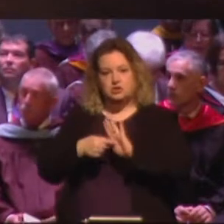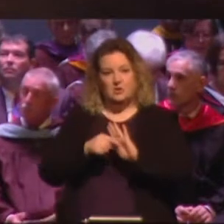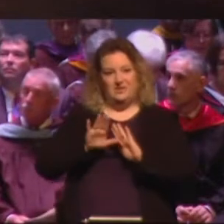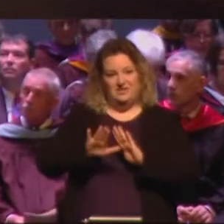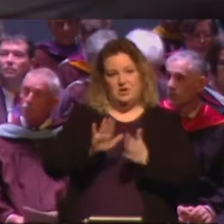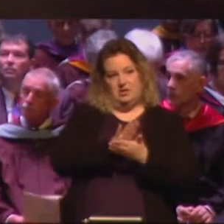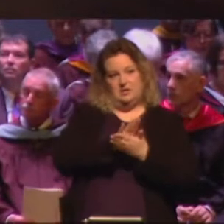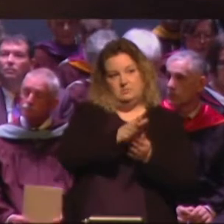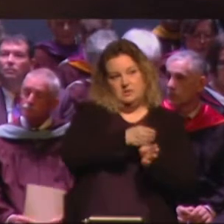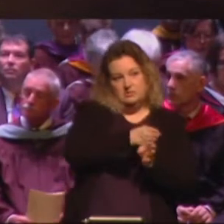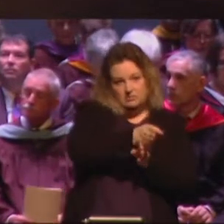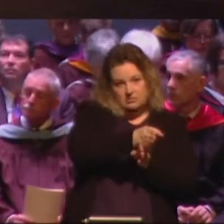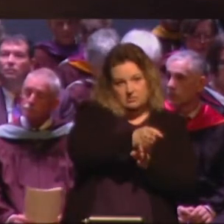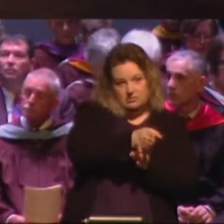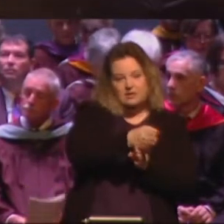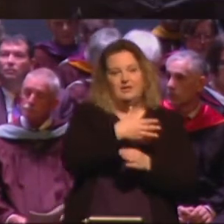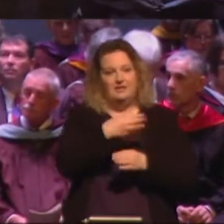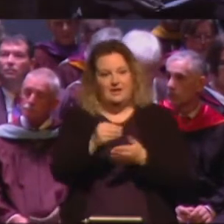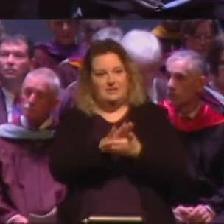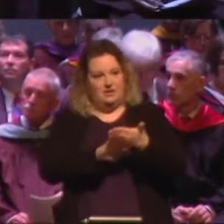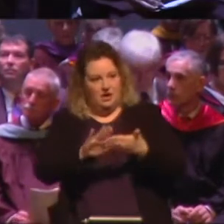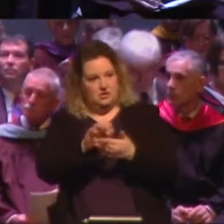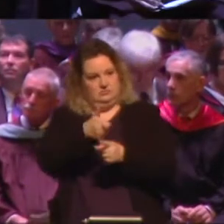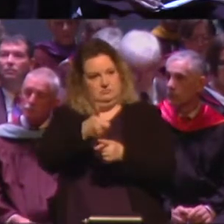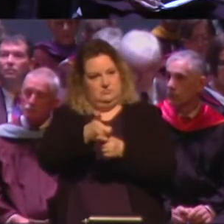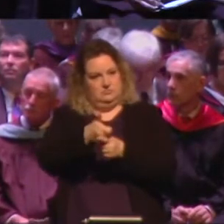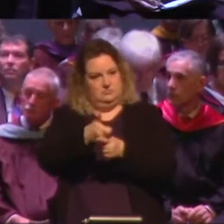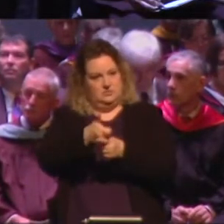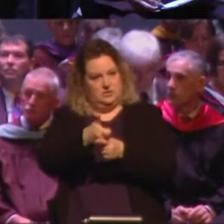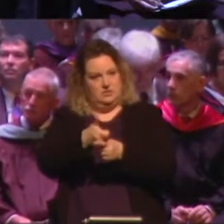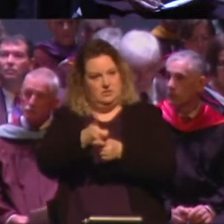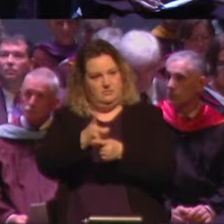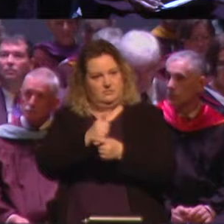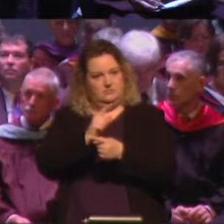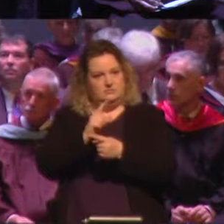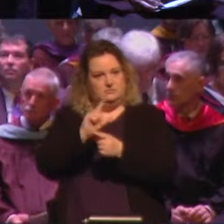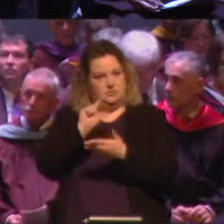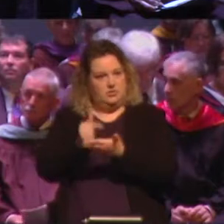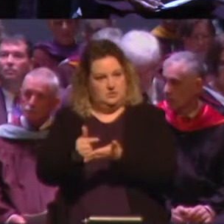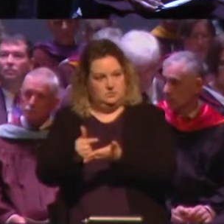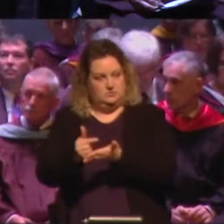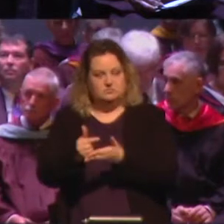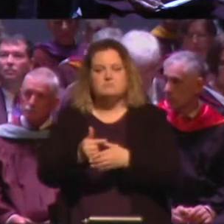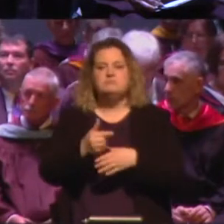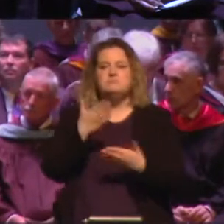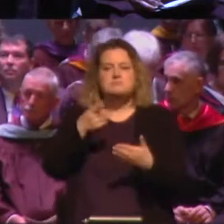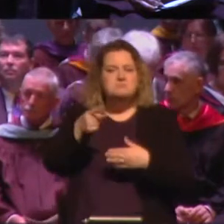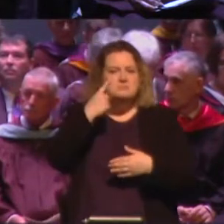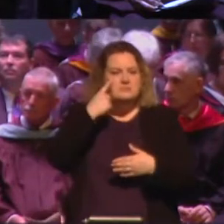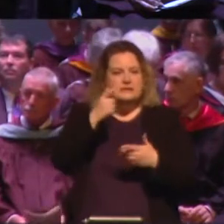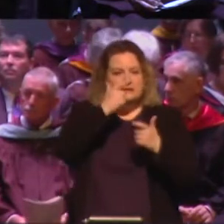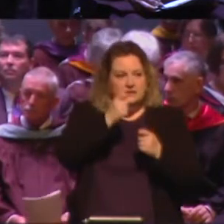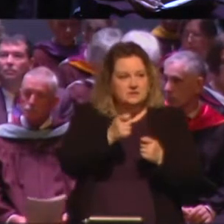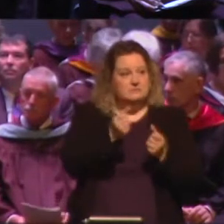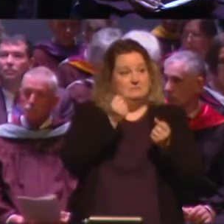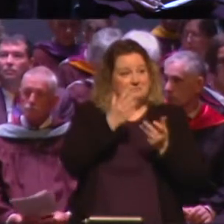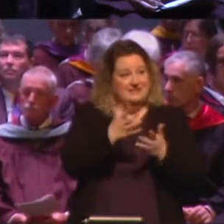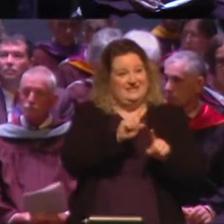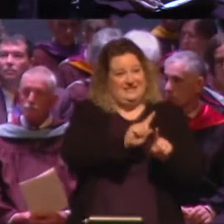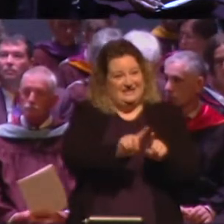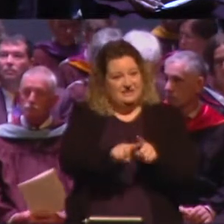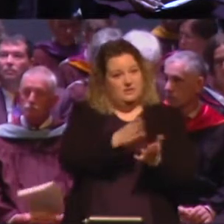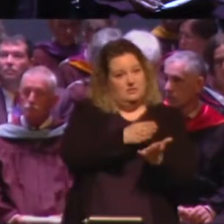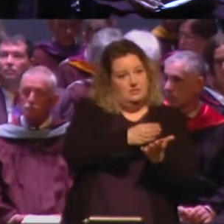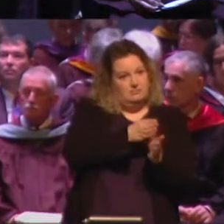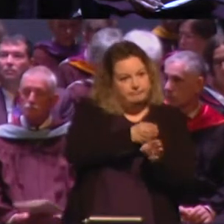discipline of the wearer and the college from which the degree was earned. You might find it interesting to see how many disciplines are represented